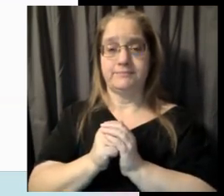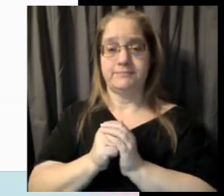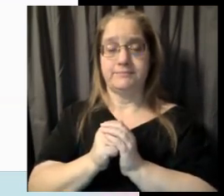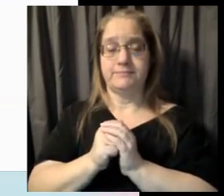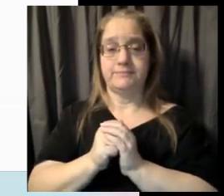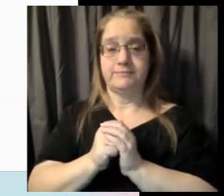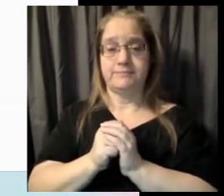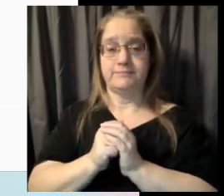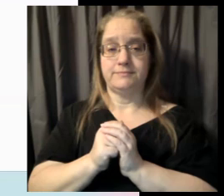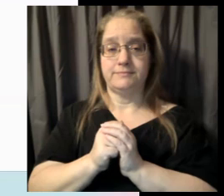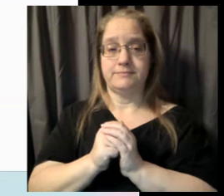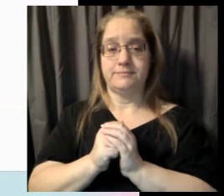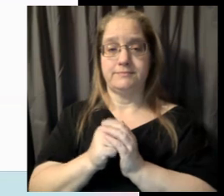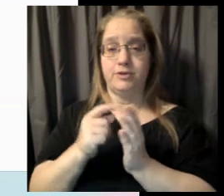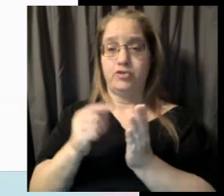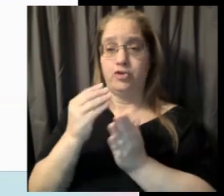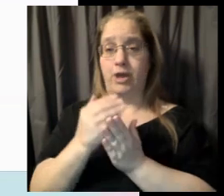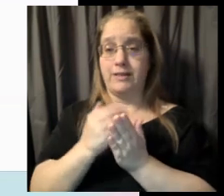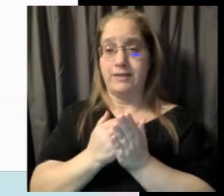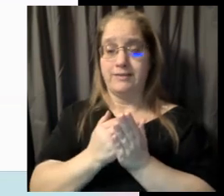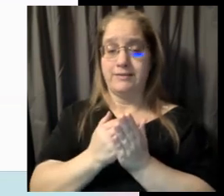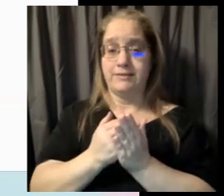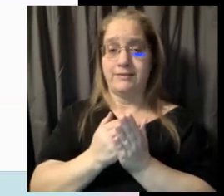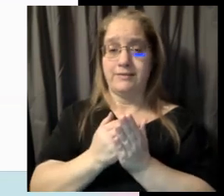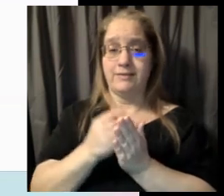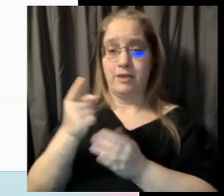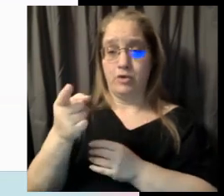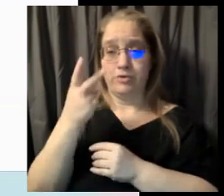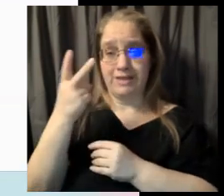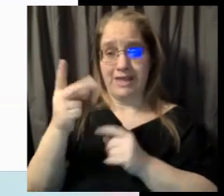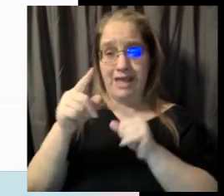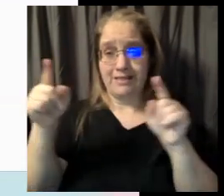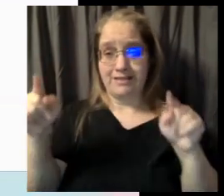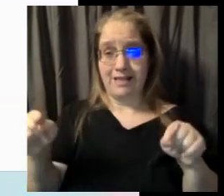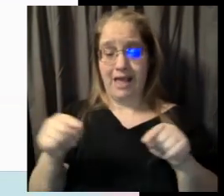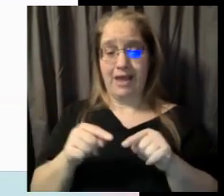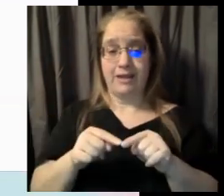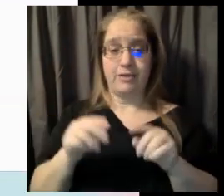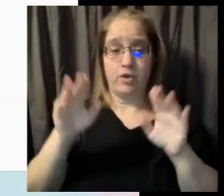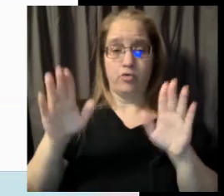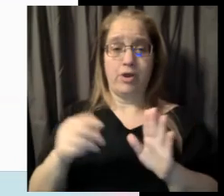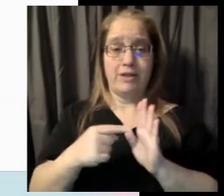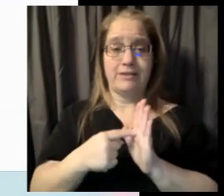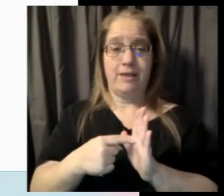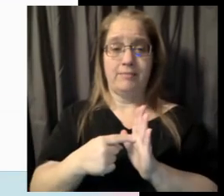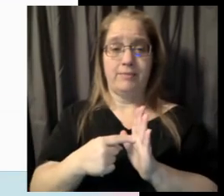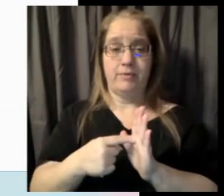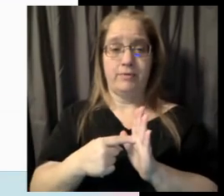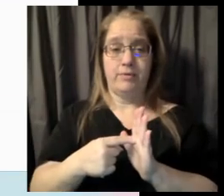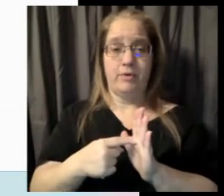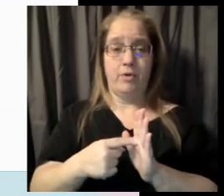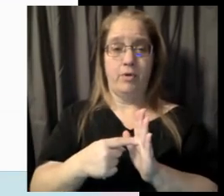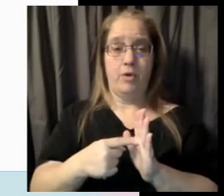the checklist on the slide that you're seeing right now could be it's a great example because it has what will I